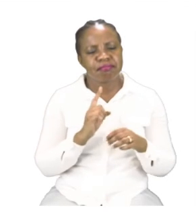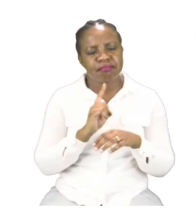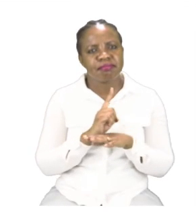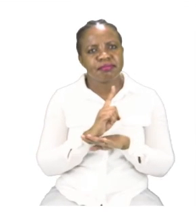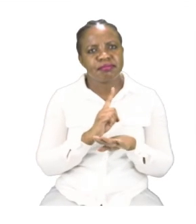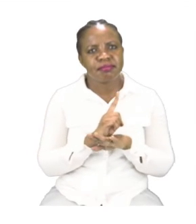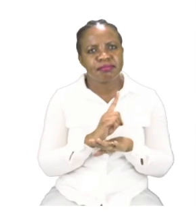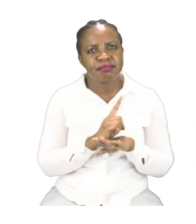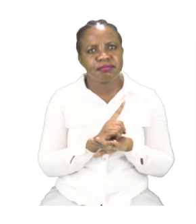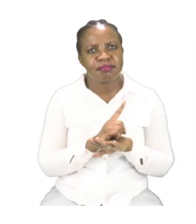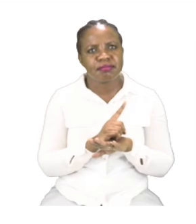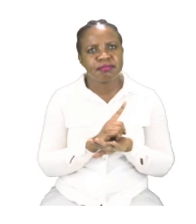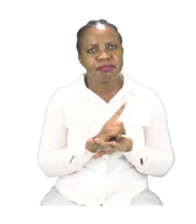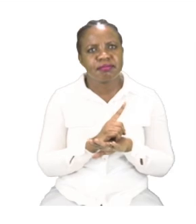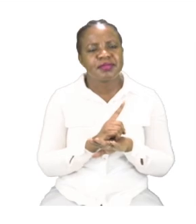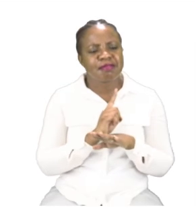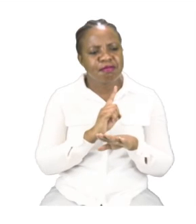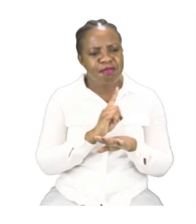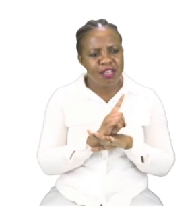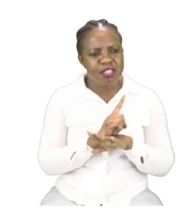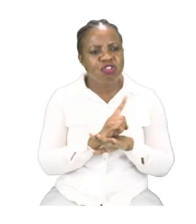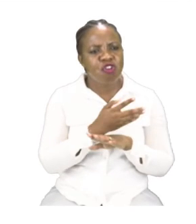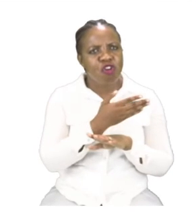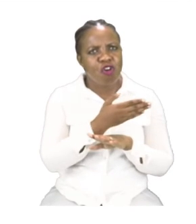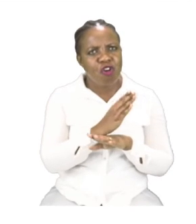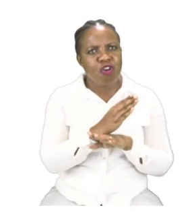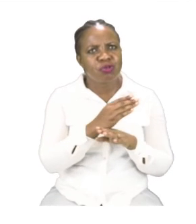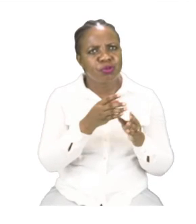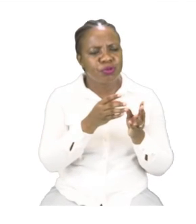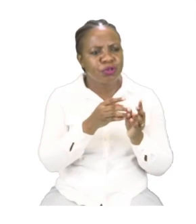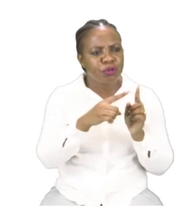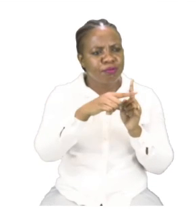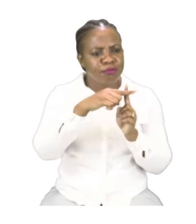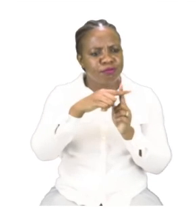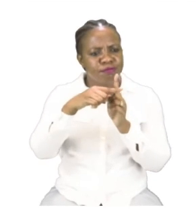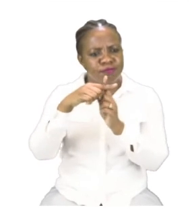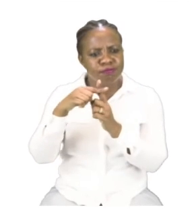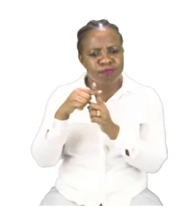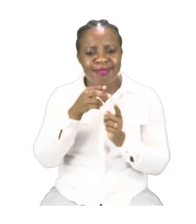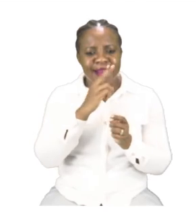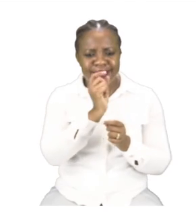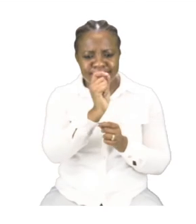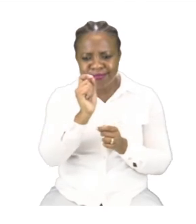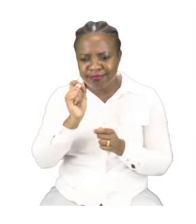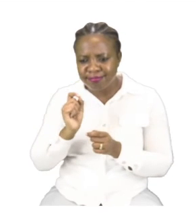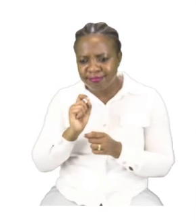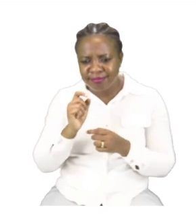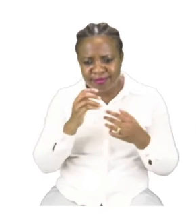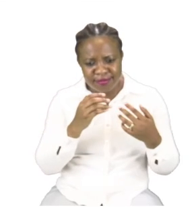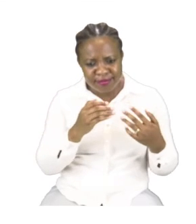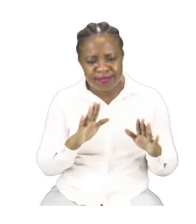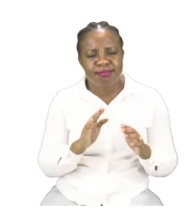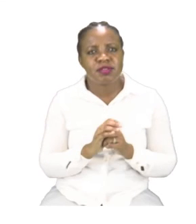first solve each sum or problem before you start coloring. This one I'm